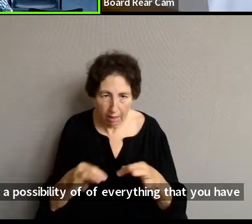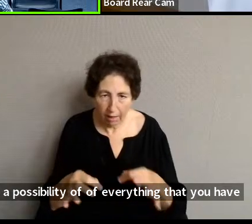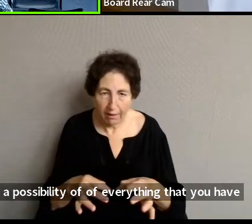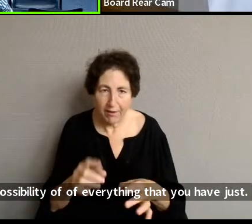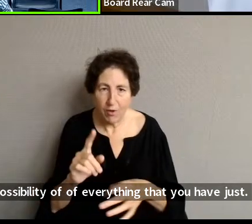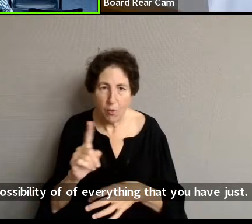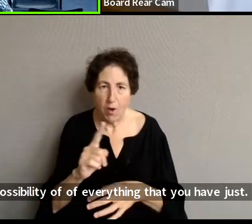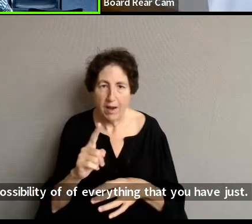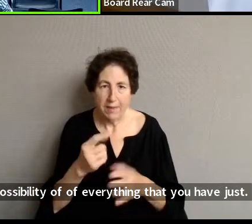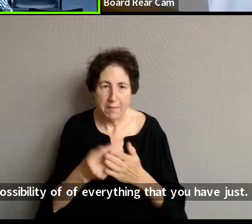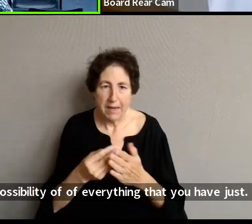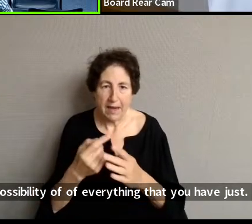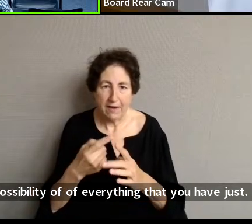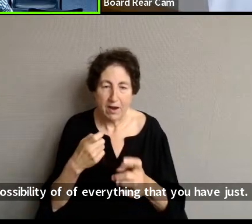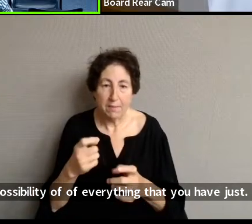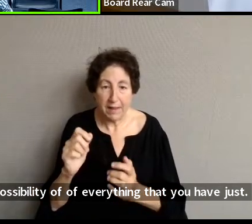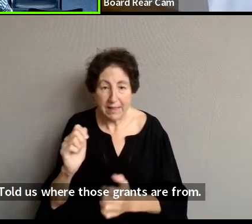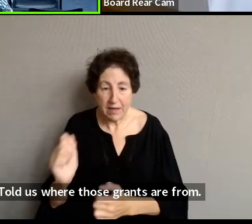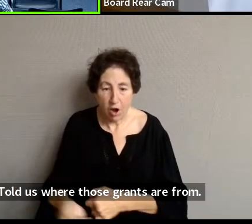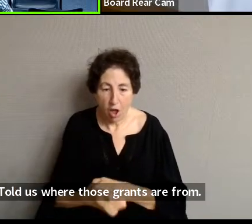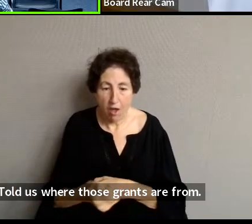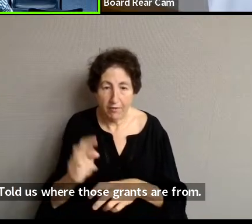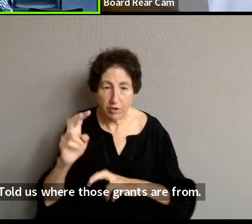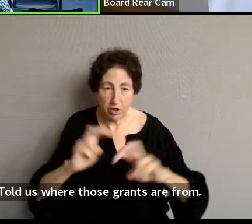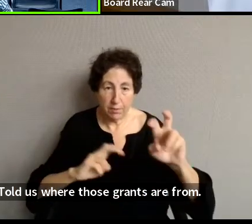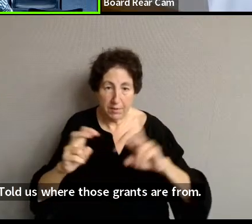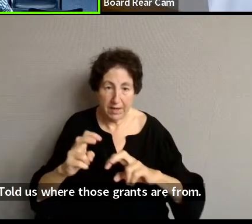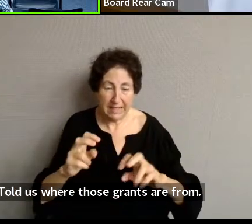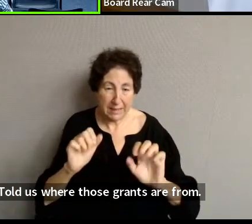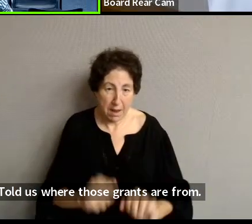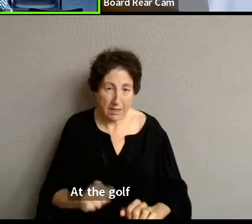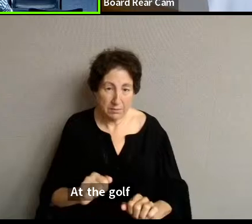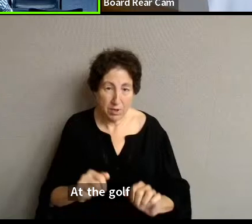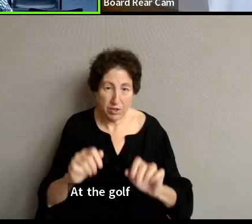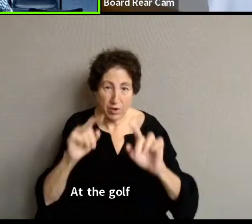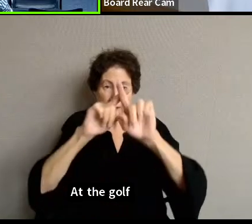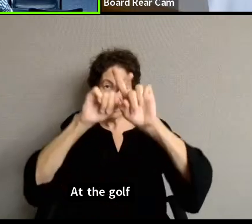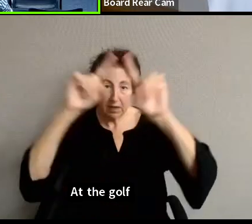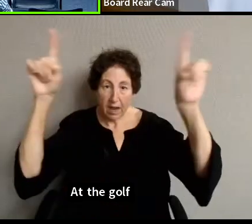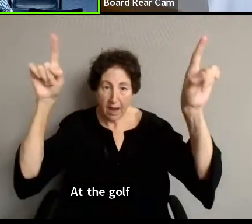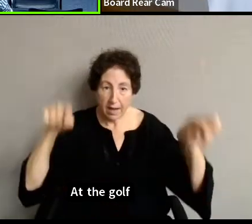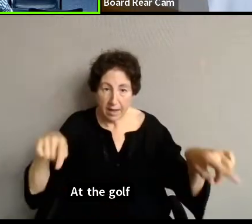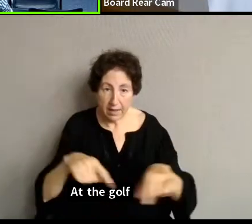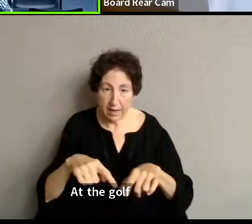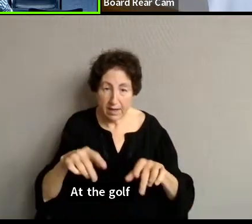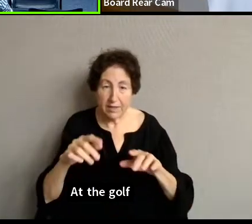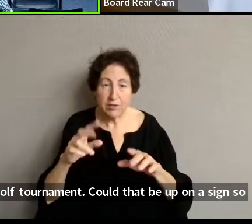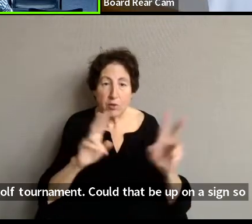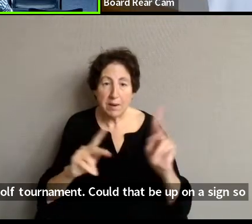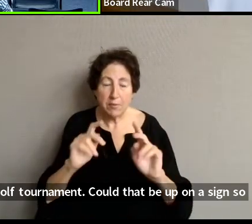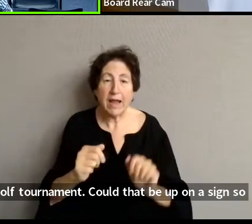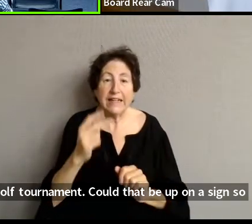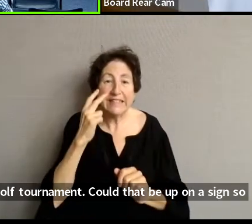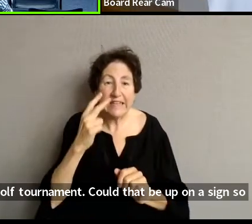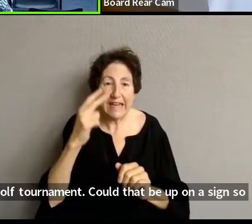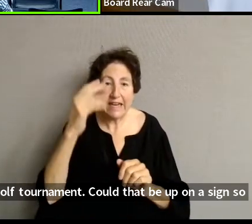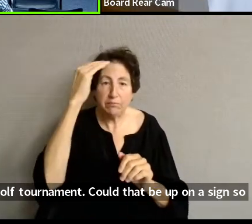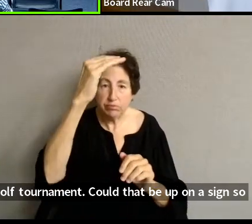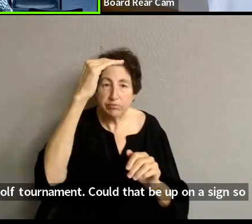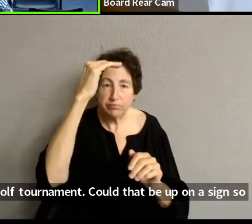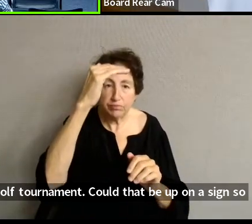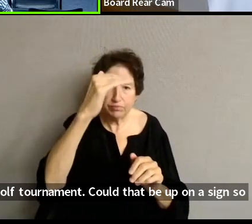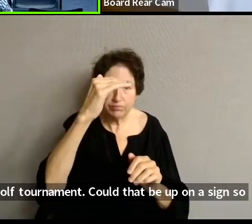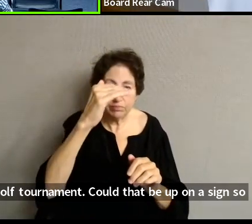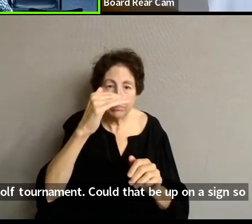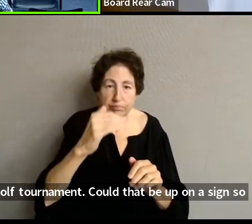from at the golf tournament? Could that be up on a sign so that people could see all the good that is being done? I think that's a great idea.